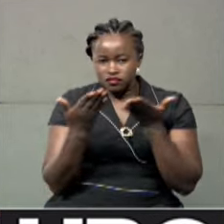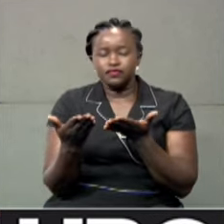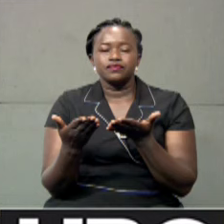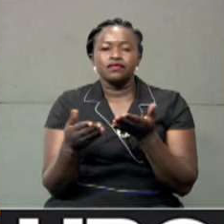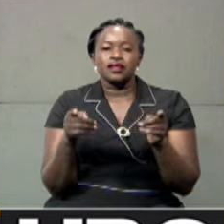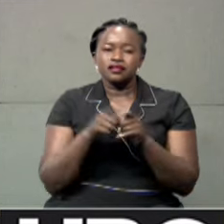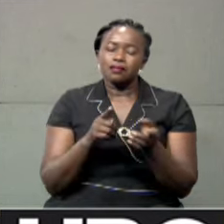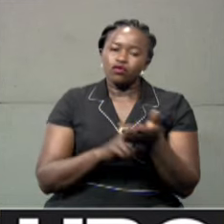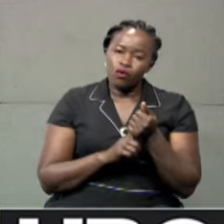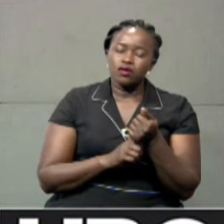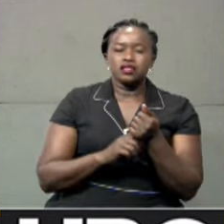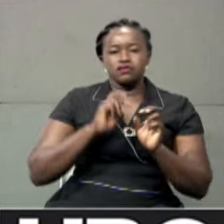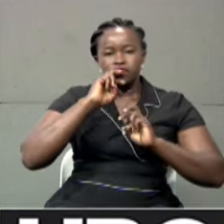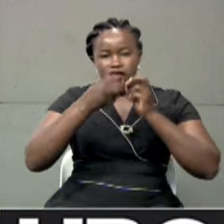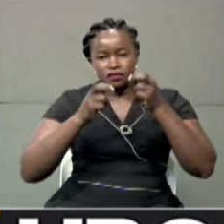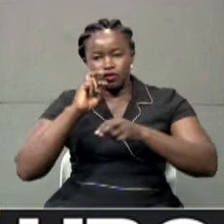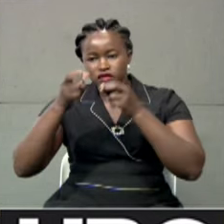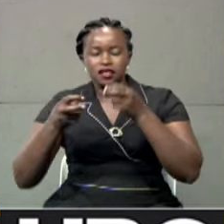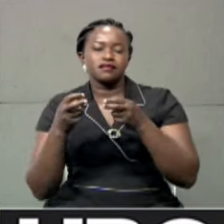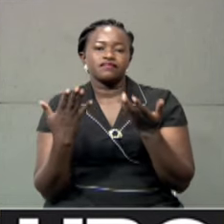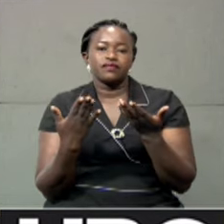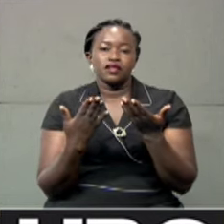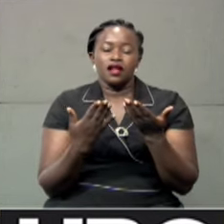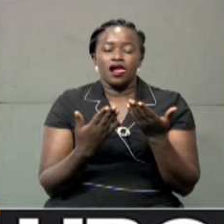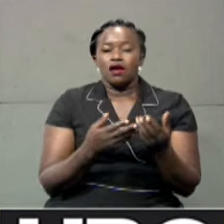received responses to